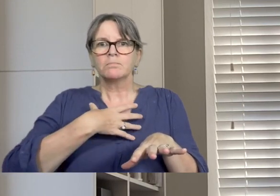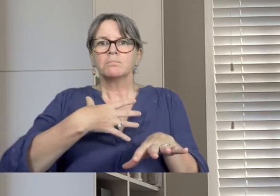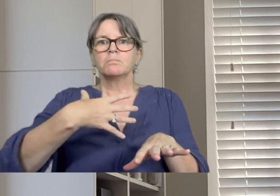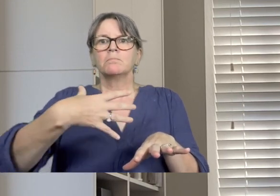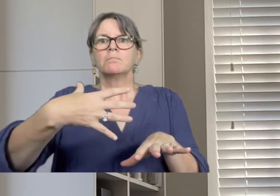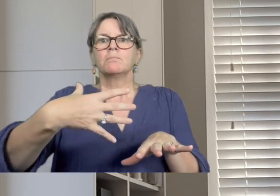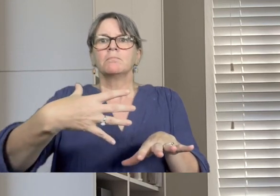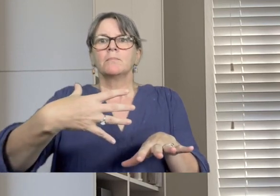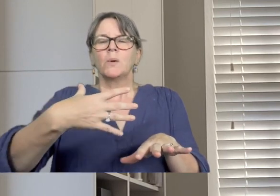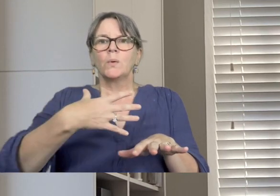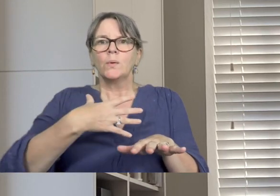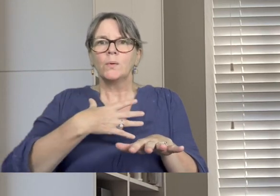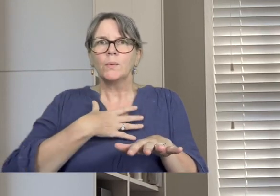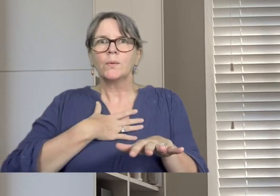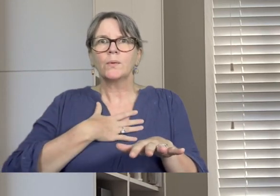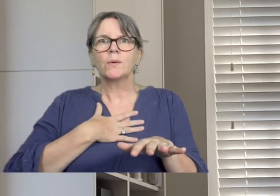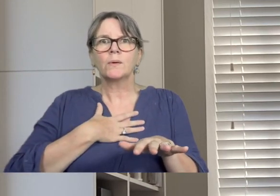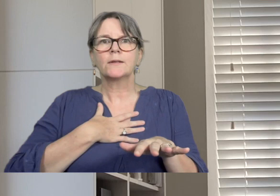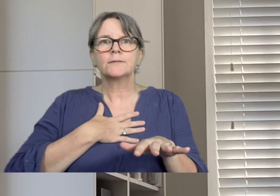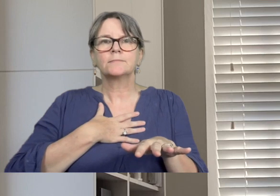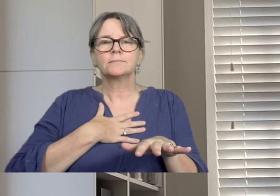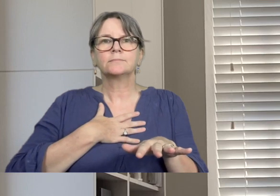We're going to breathe out wide.